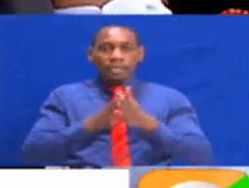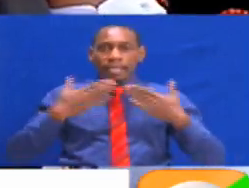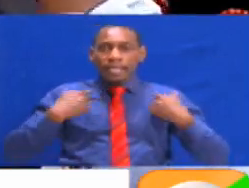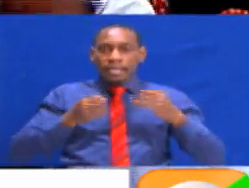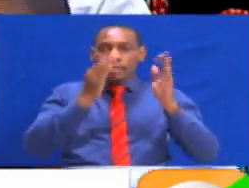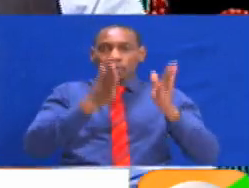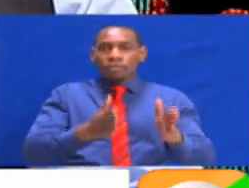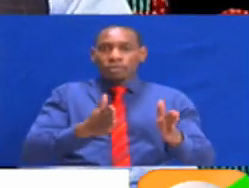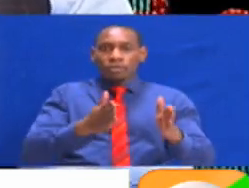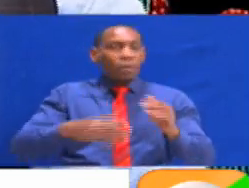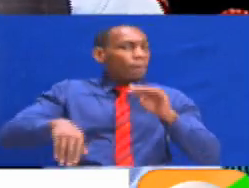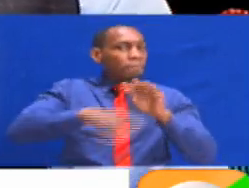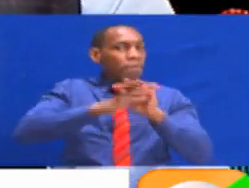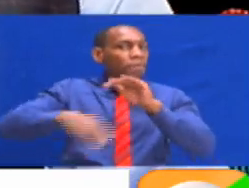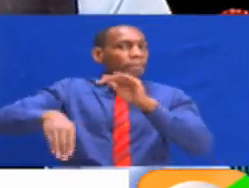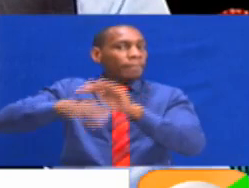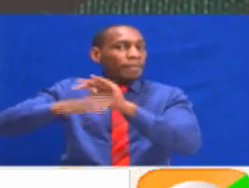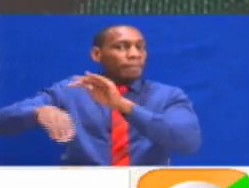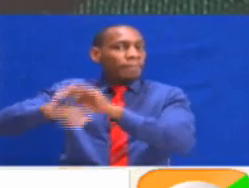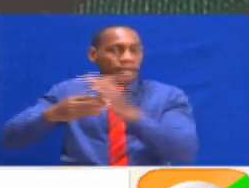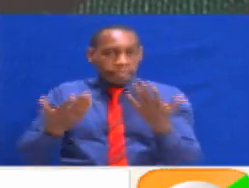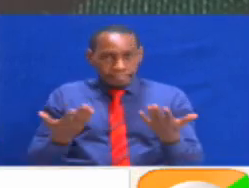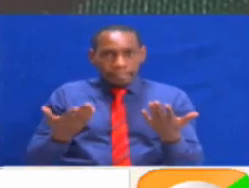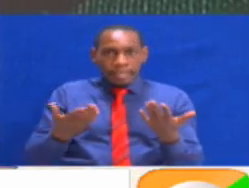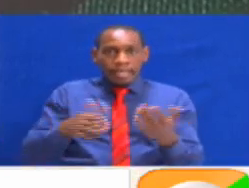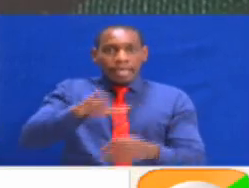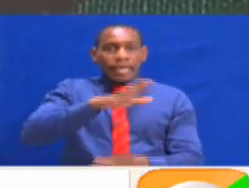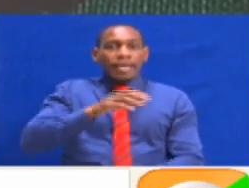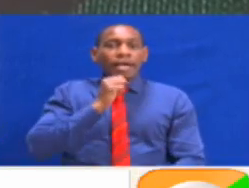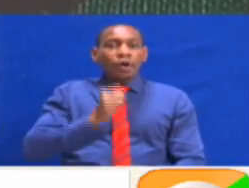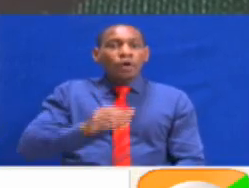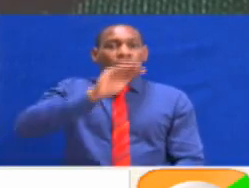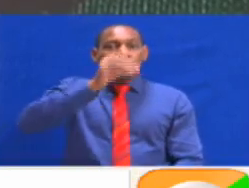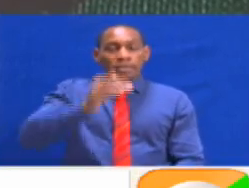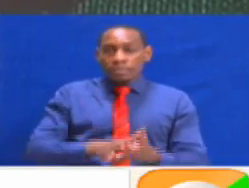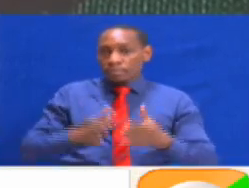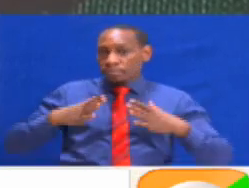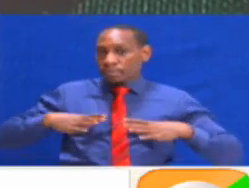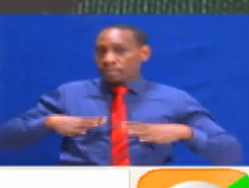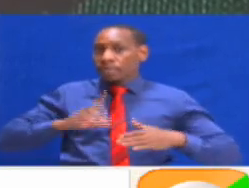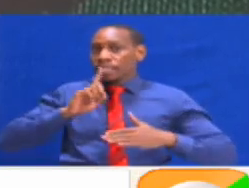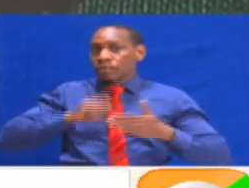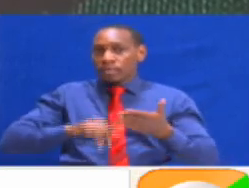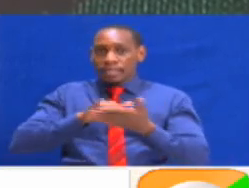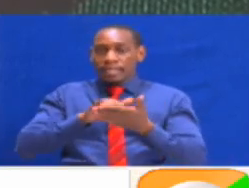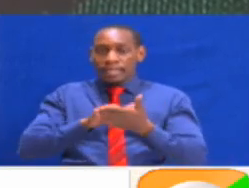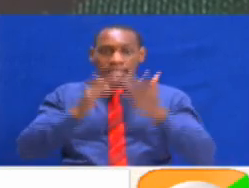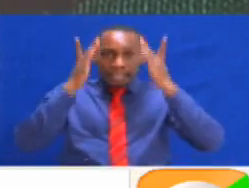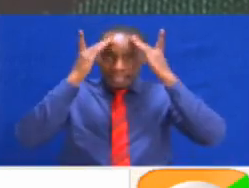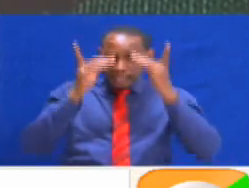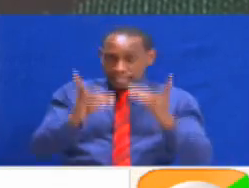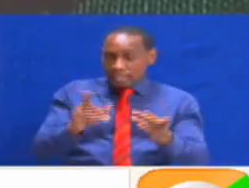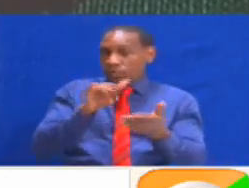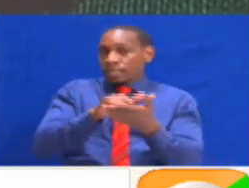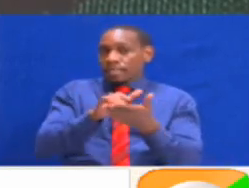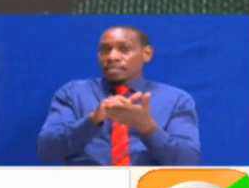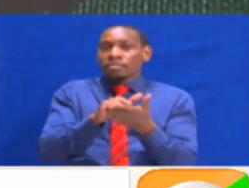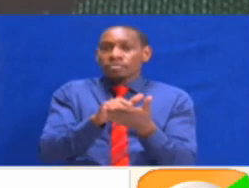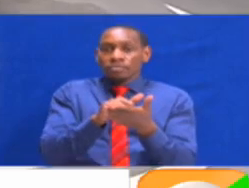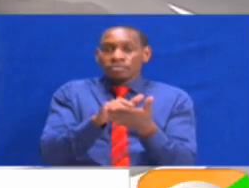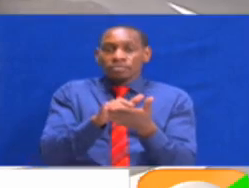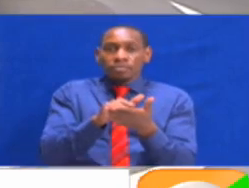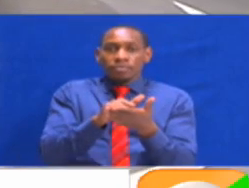officials, ejected basically from Old Town. So some people would say it's a decision that was a matter